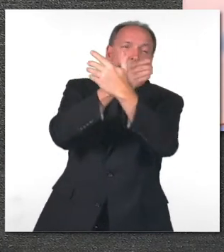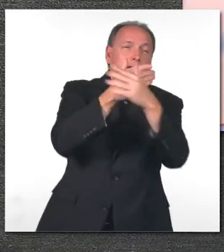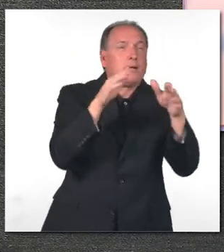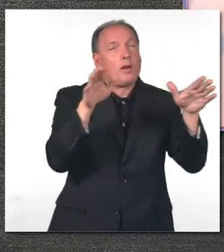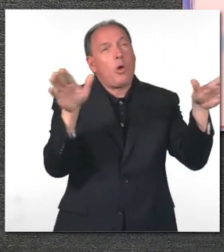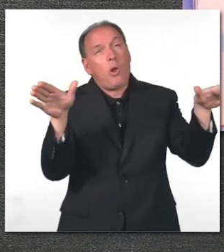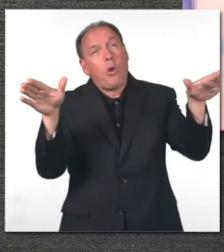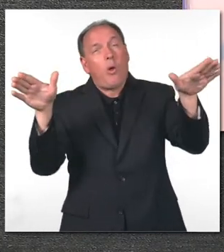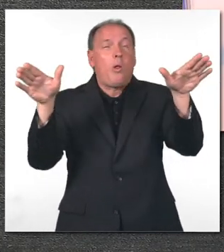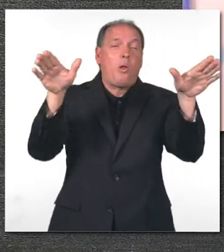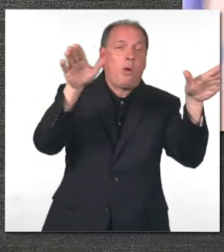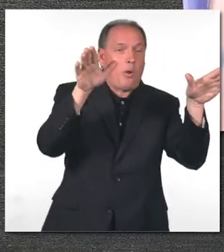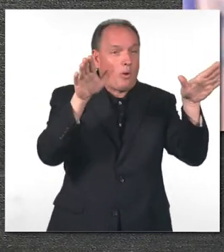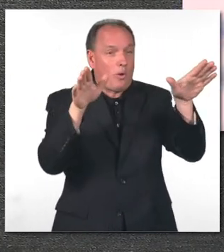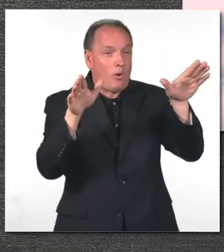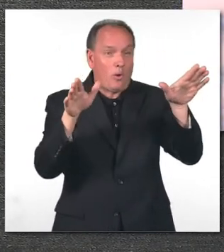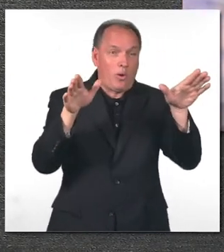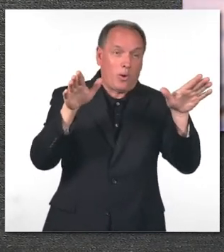We were flying.